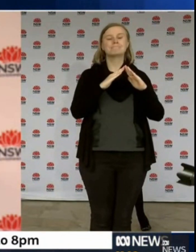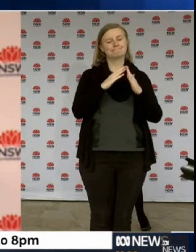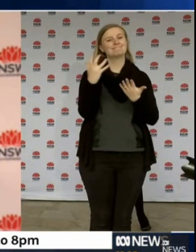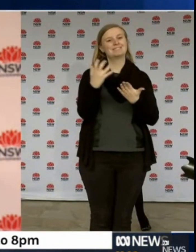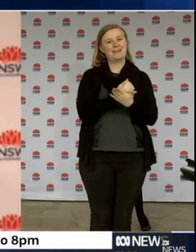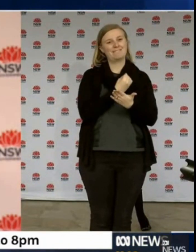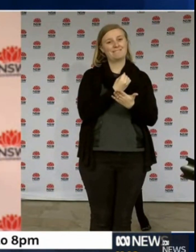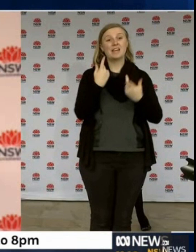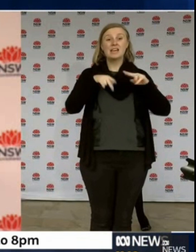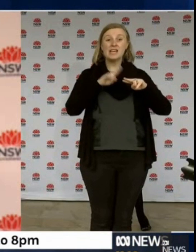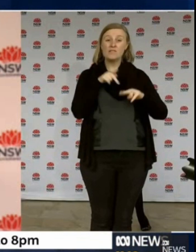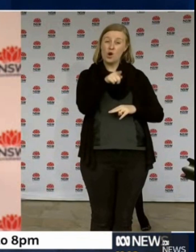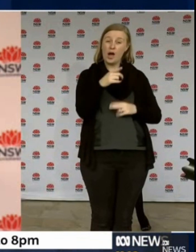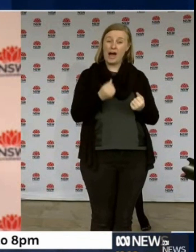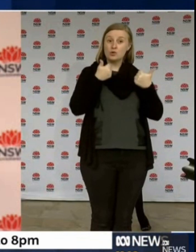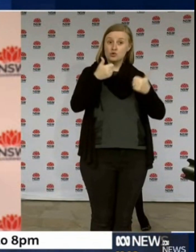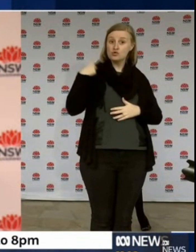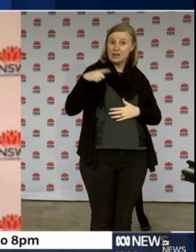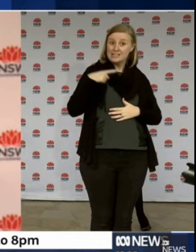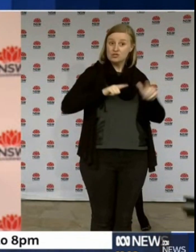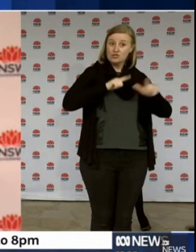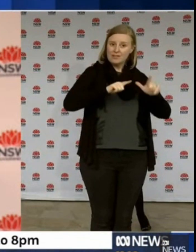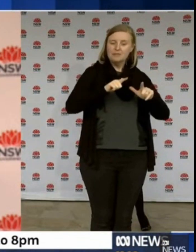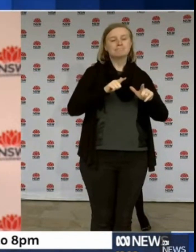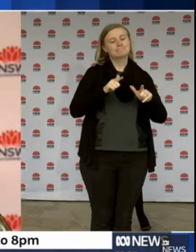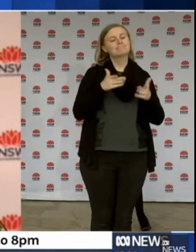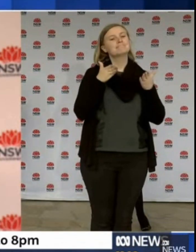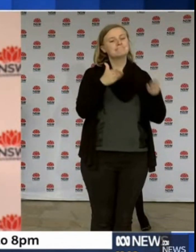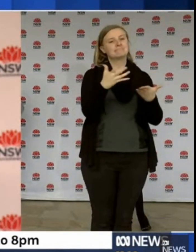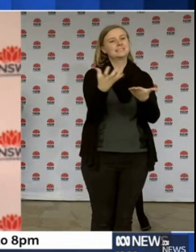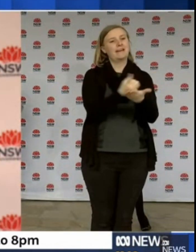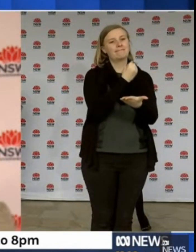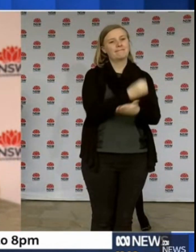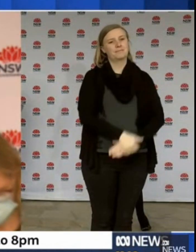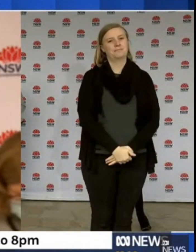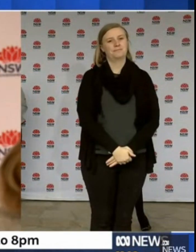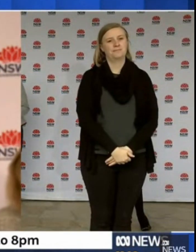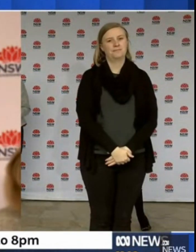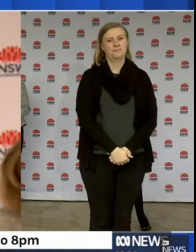are safe if you do have to travel for those essential reasons. Thank you.